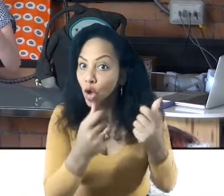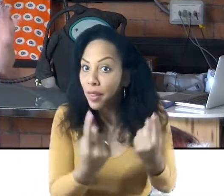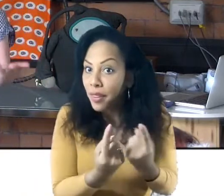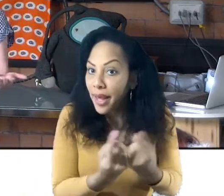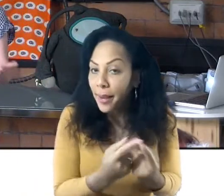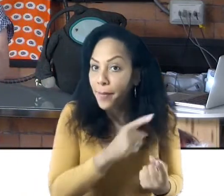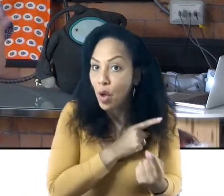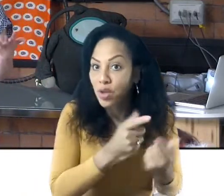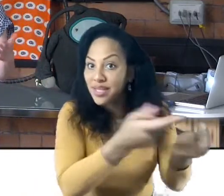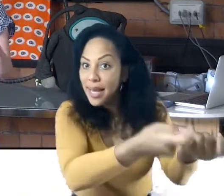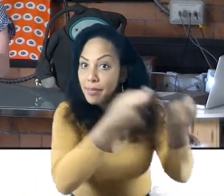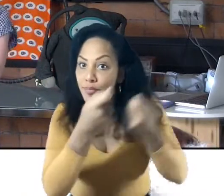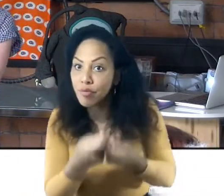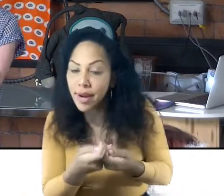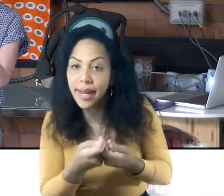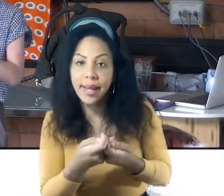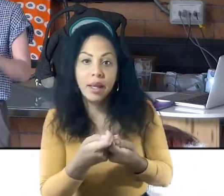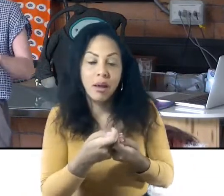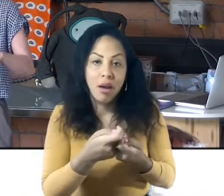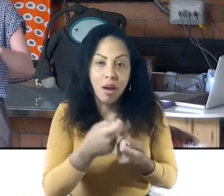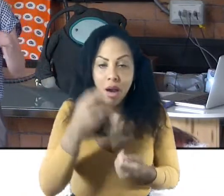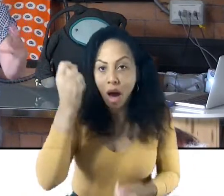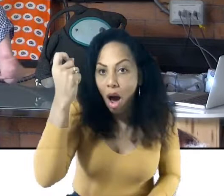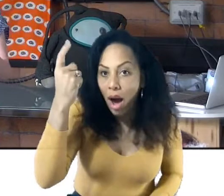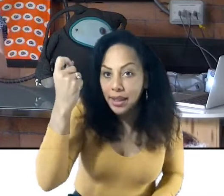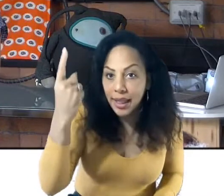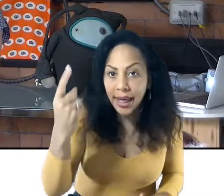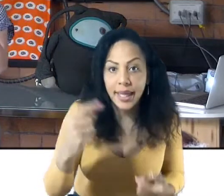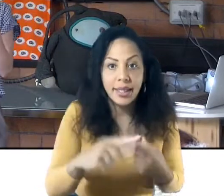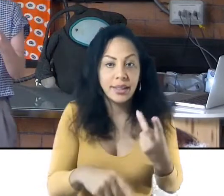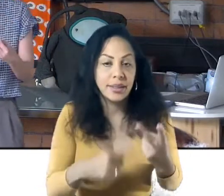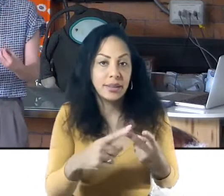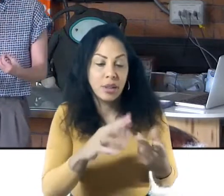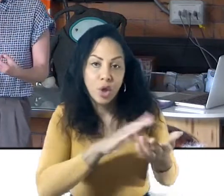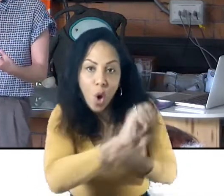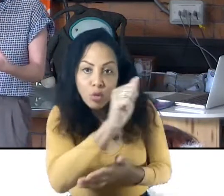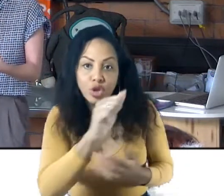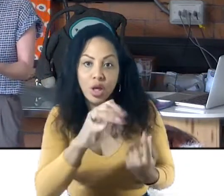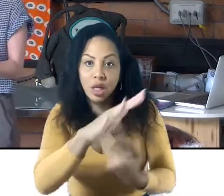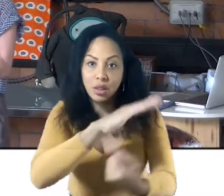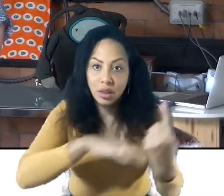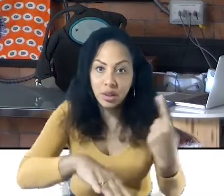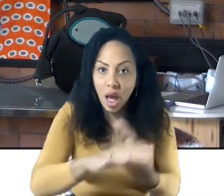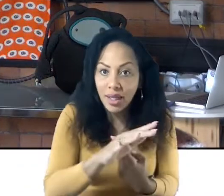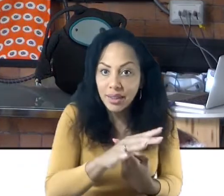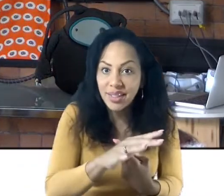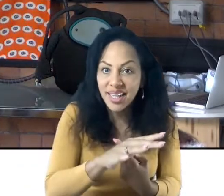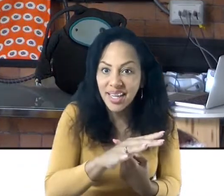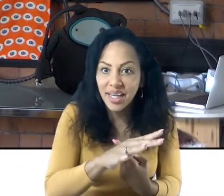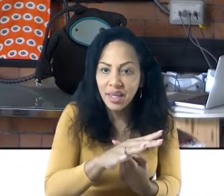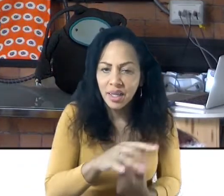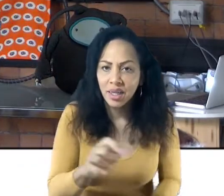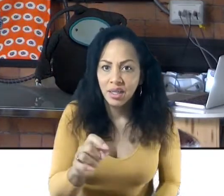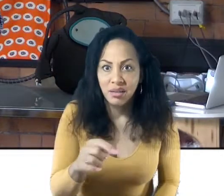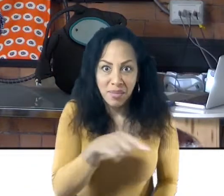society and communities and brilliant, and sometimes they rub up against one another, but still you've got people. But when you've got something like